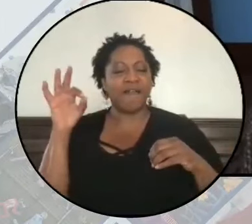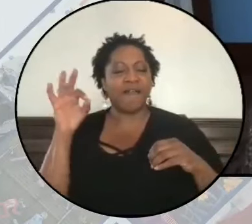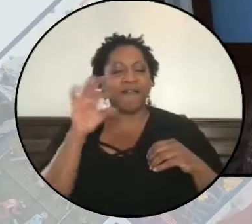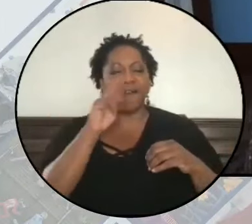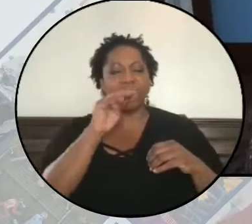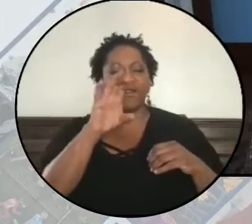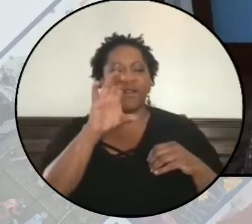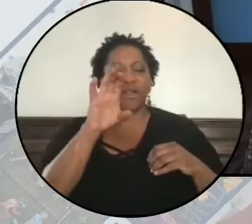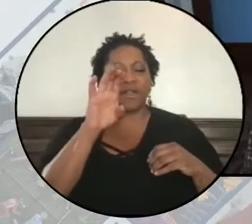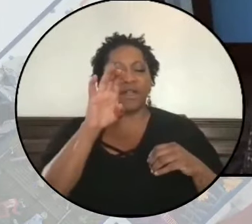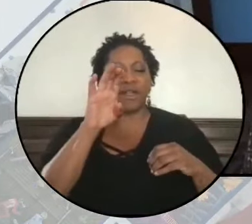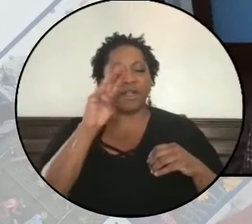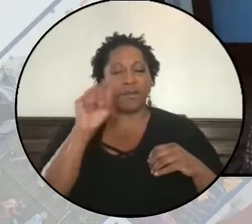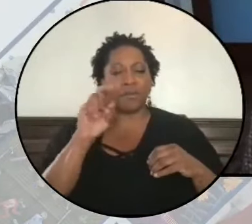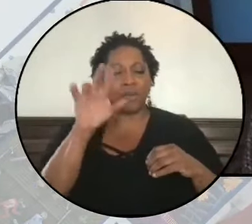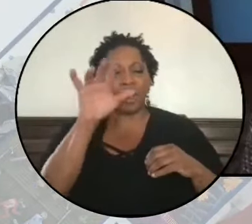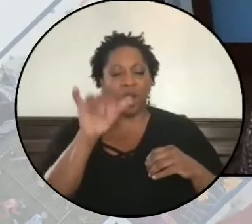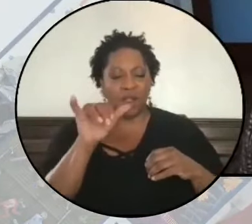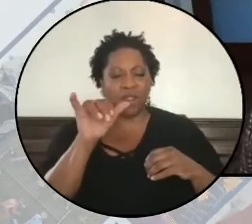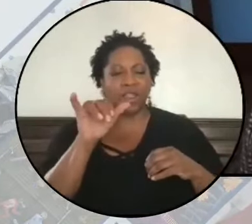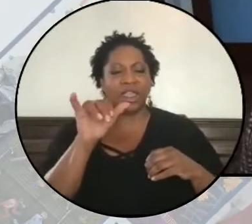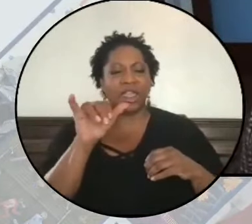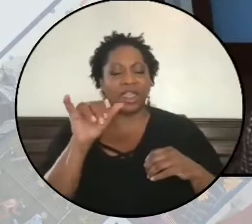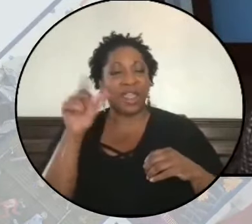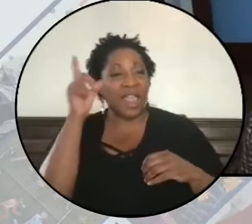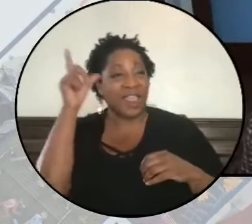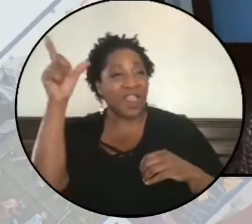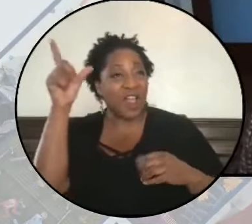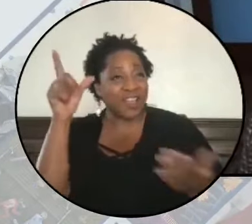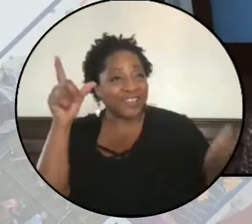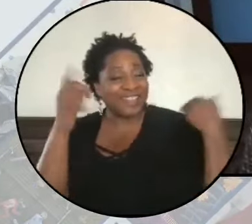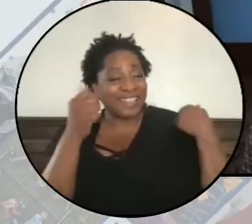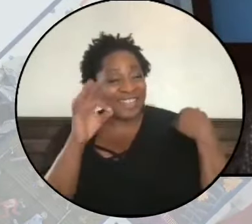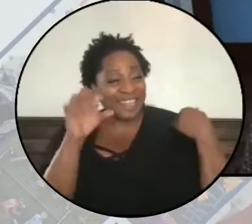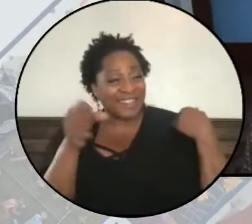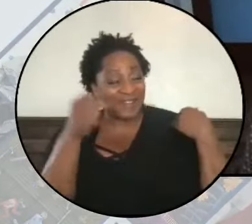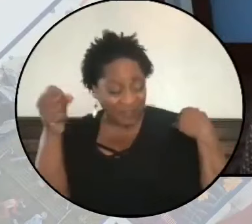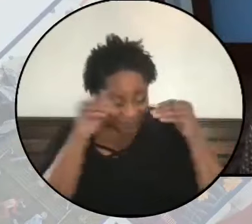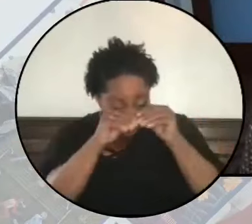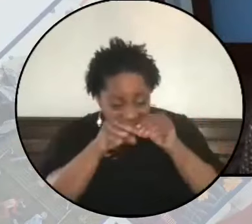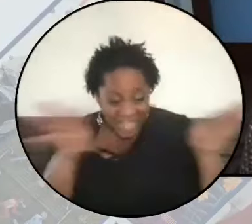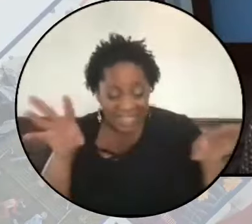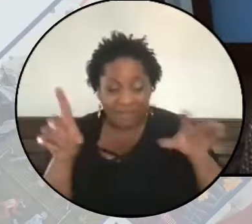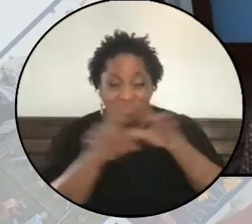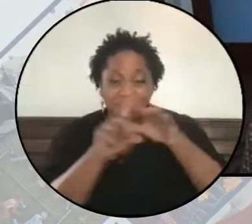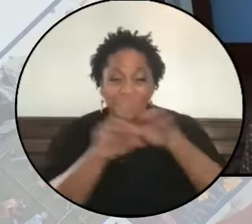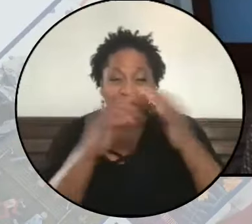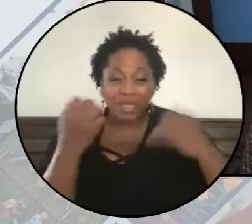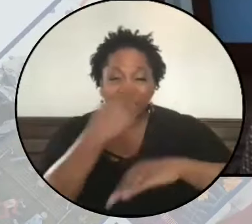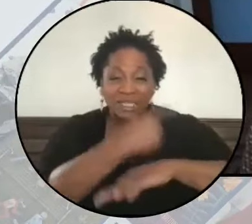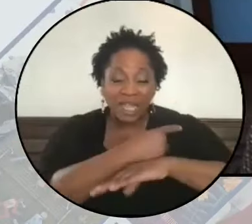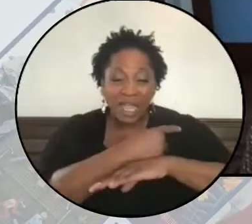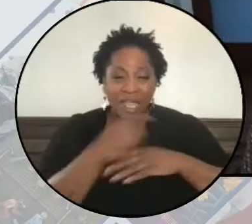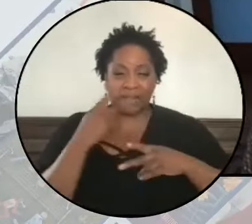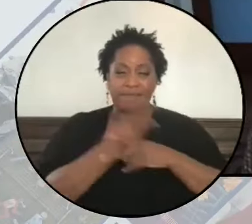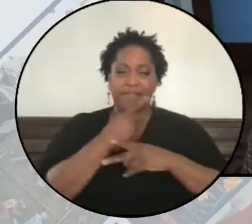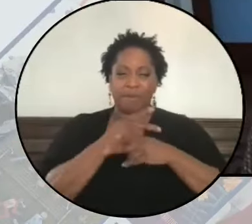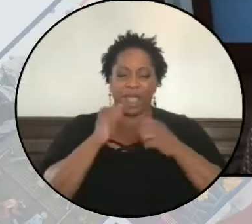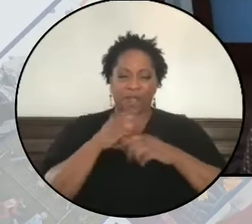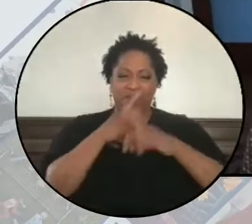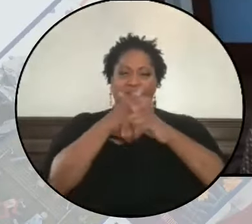McCarthy McCarthy's logic that's unfolding here we have to figure out how to